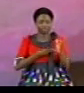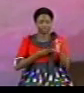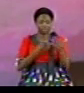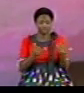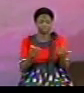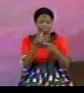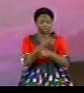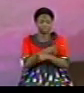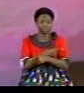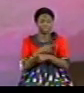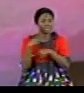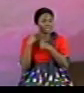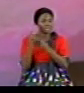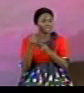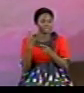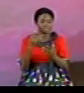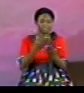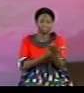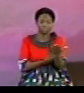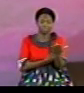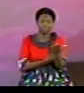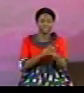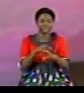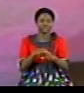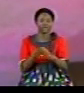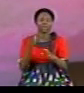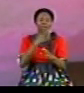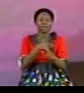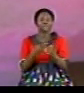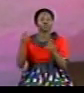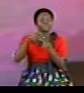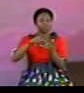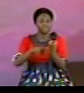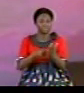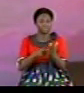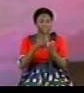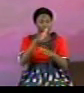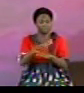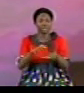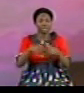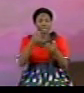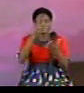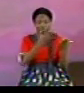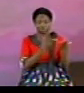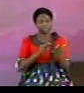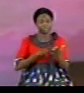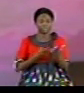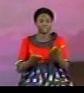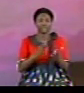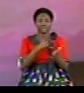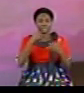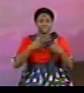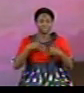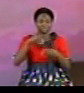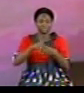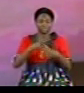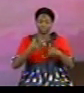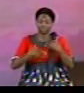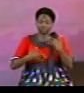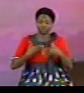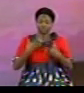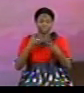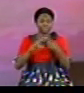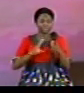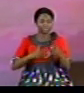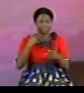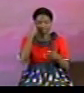session and to this evening, how you brought us here and you have put joy to our faces.